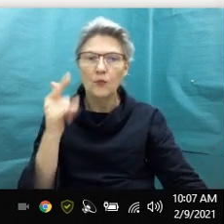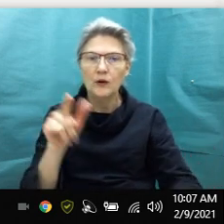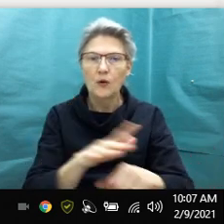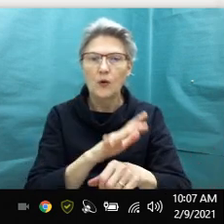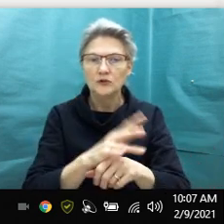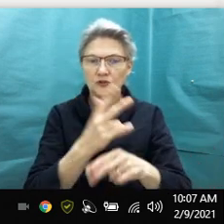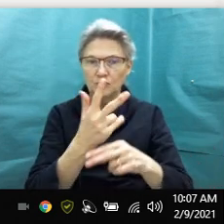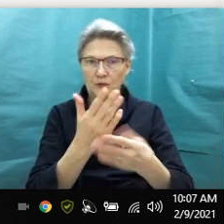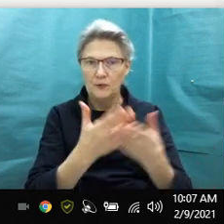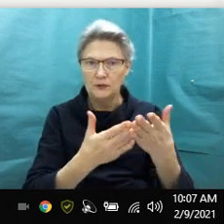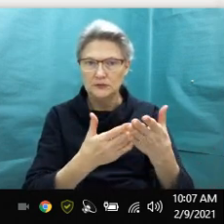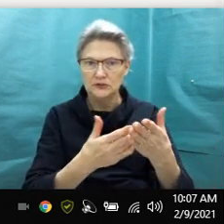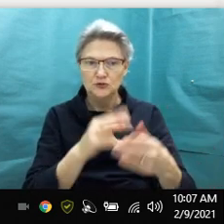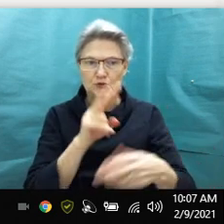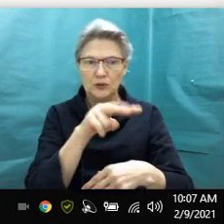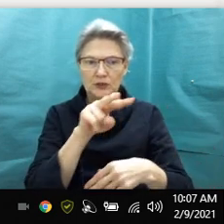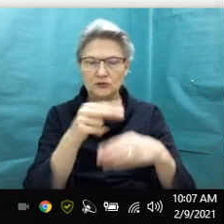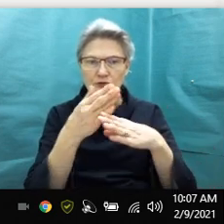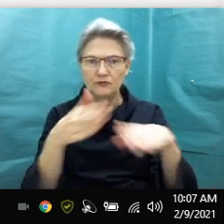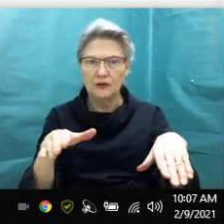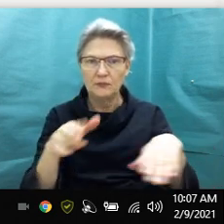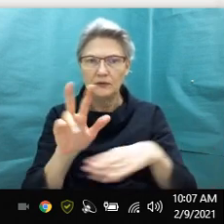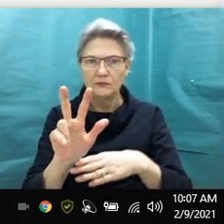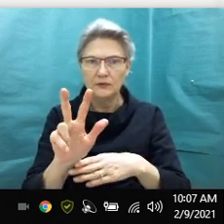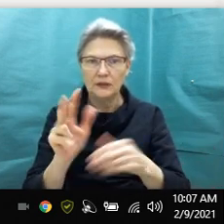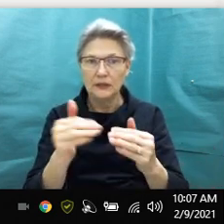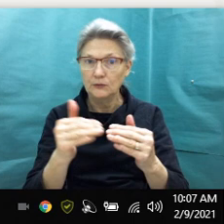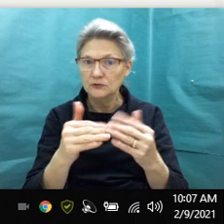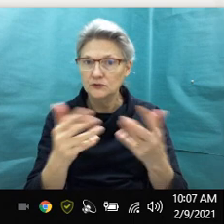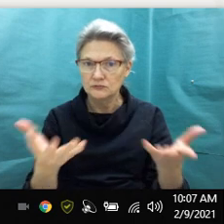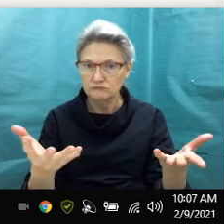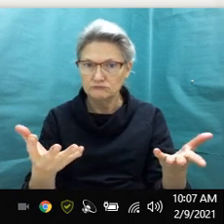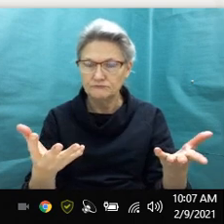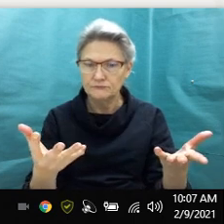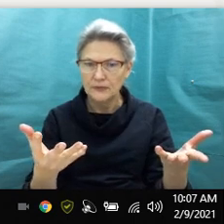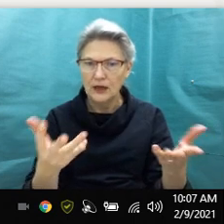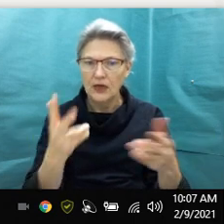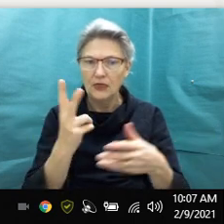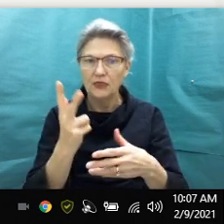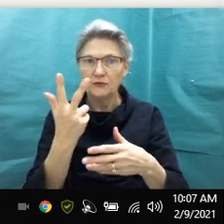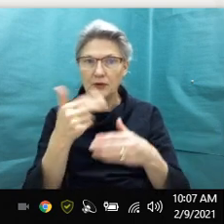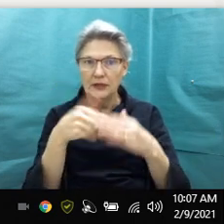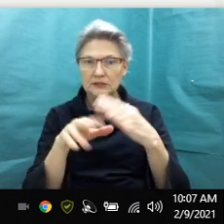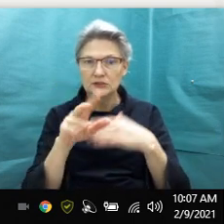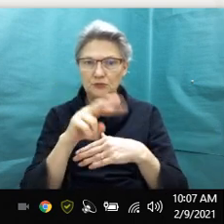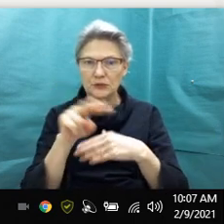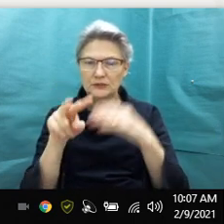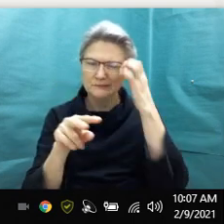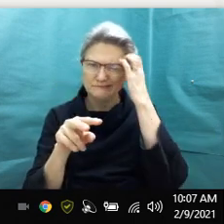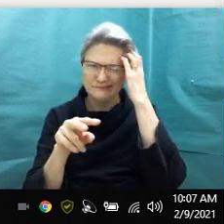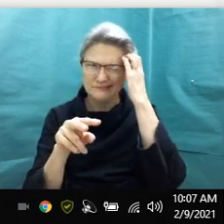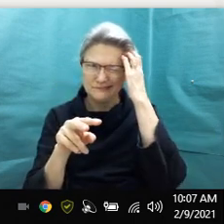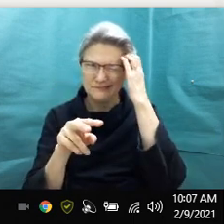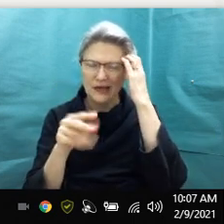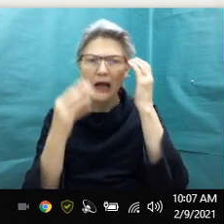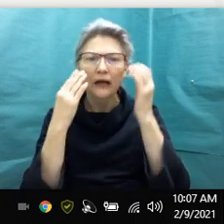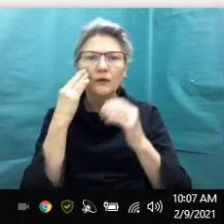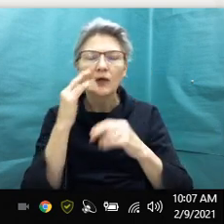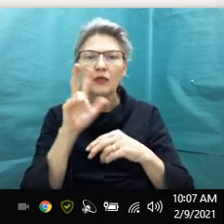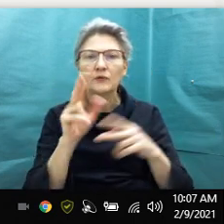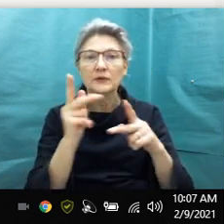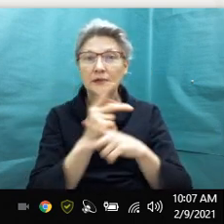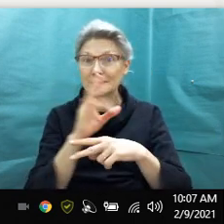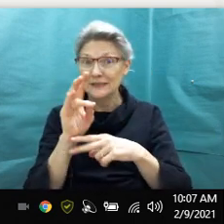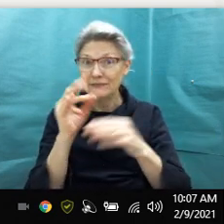3 are in 22 to see how many wholes I have. Well, 3 goes into 22. Let's think about that. I know that 3